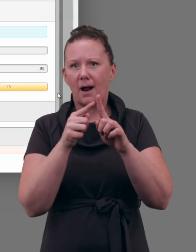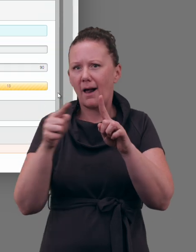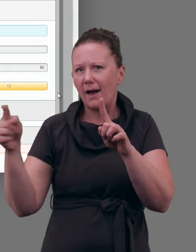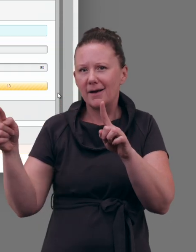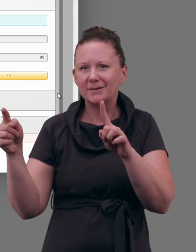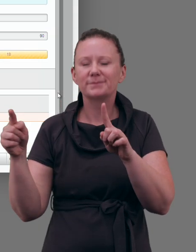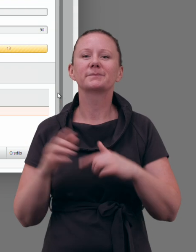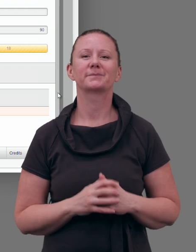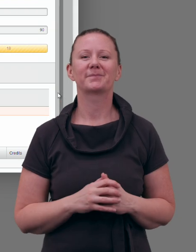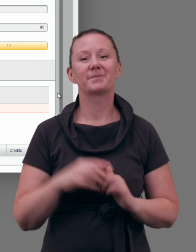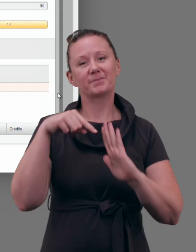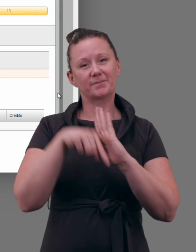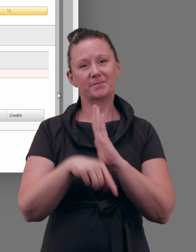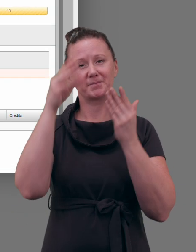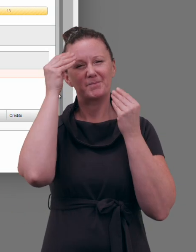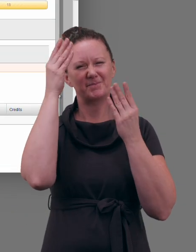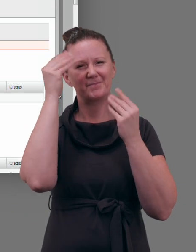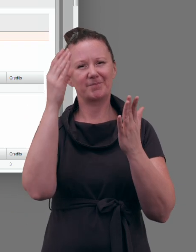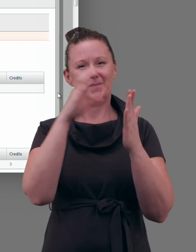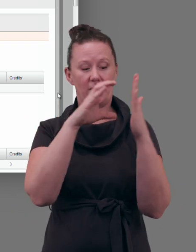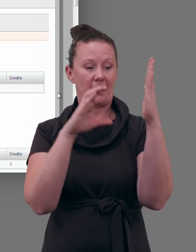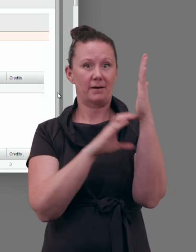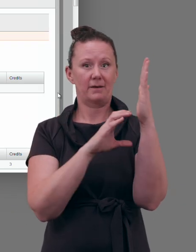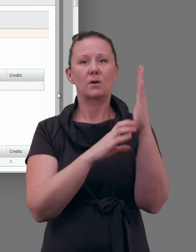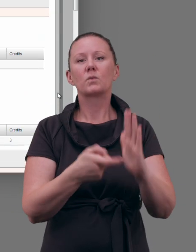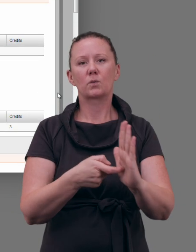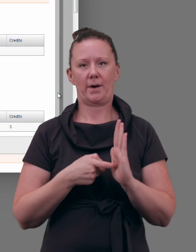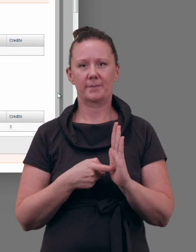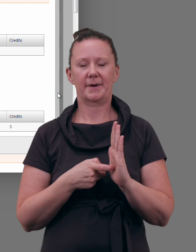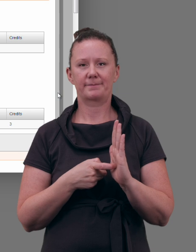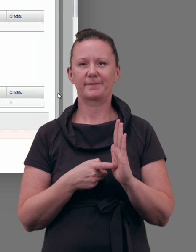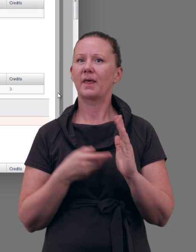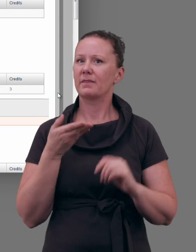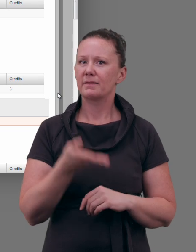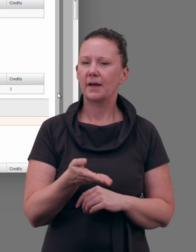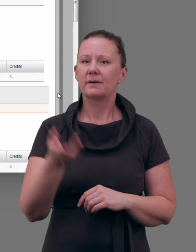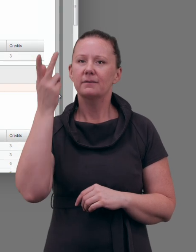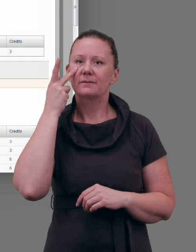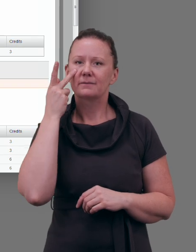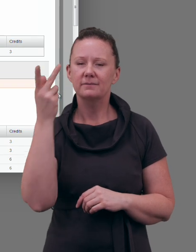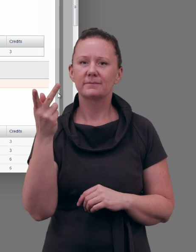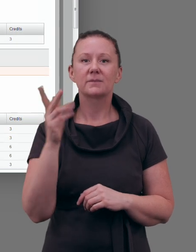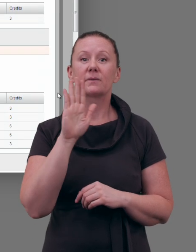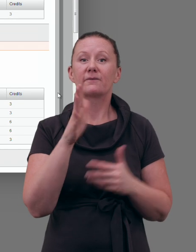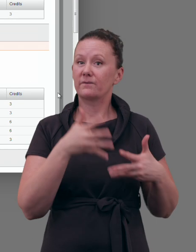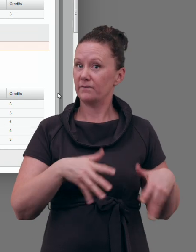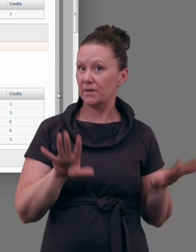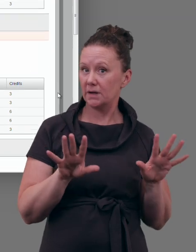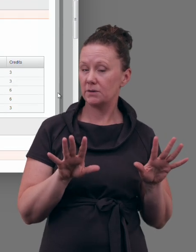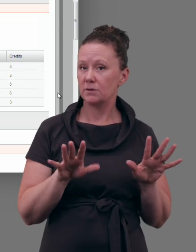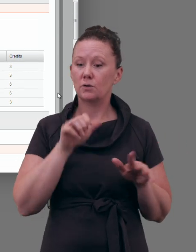Detailed program requirements are listed in the Requirements section. This section shows how your completed and planned courses are used towards your